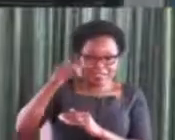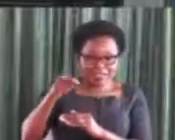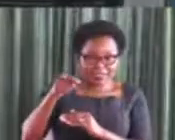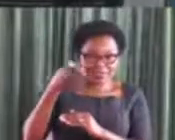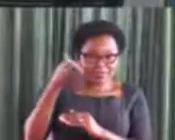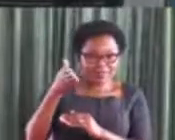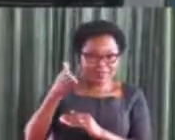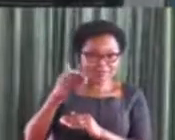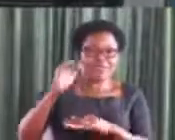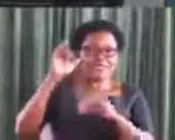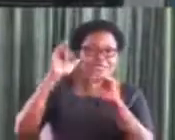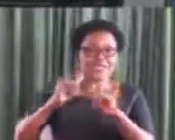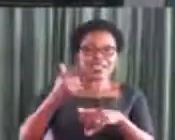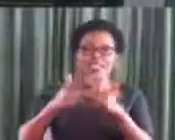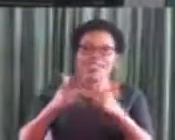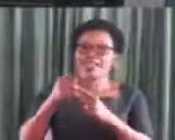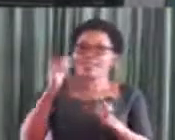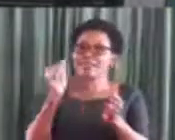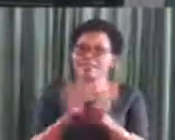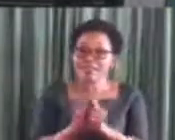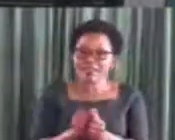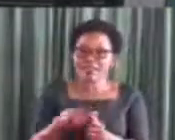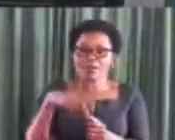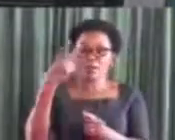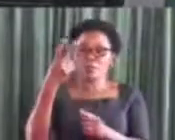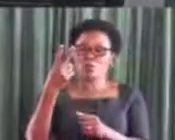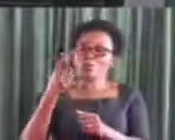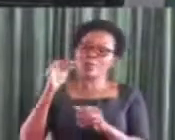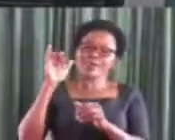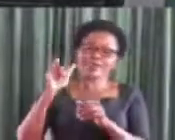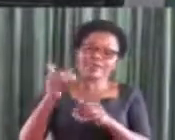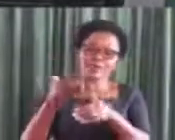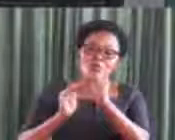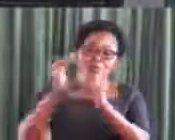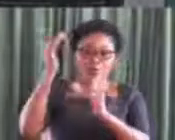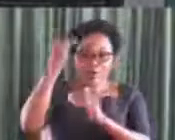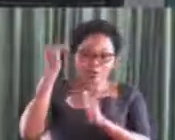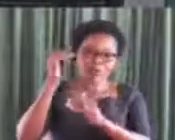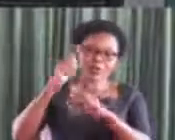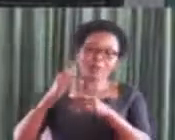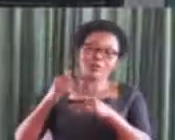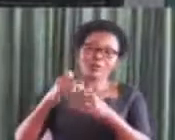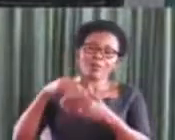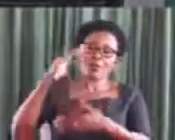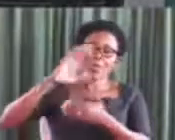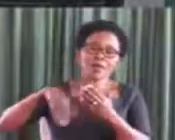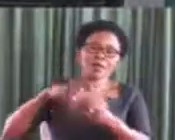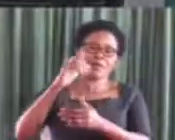years, 2 of the judges have been there for more than 5 years.